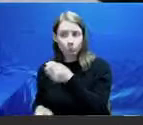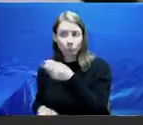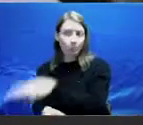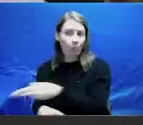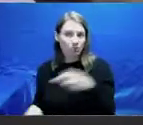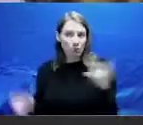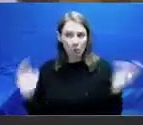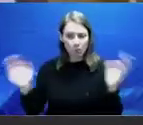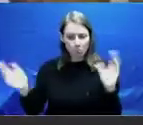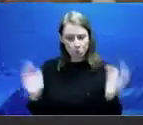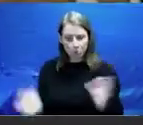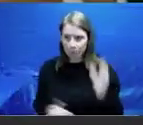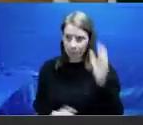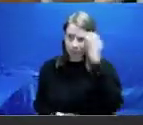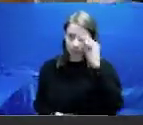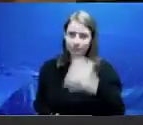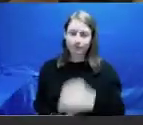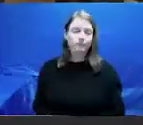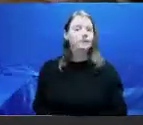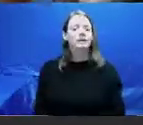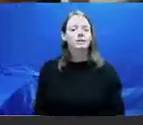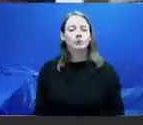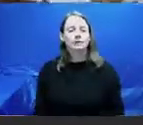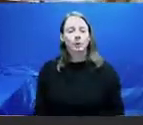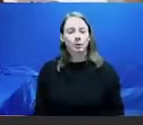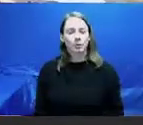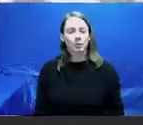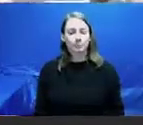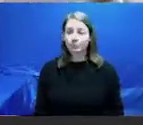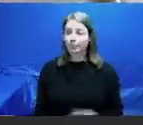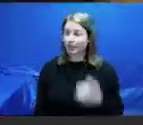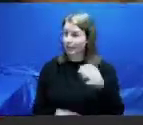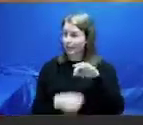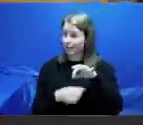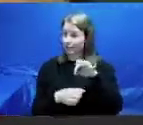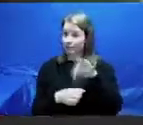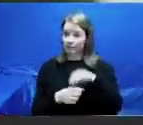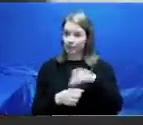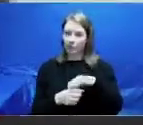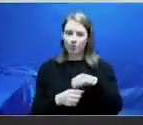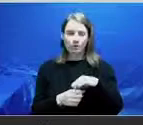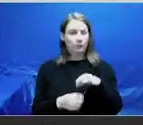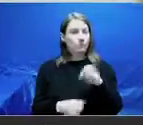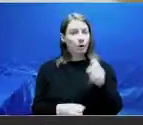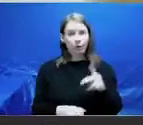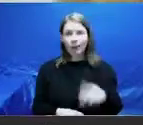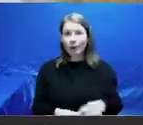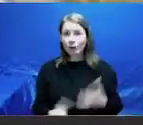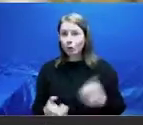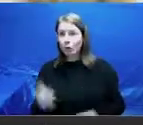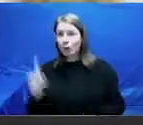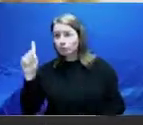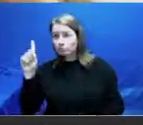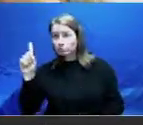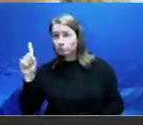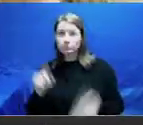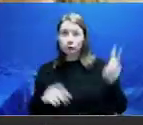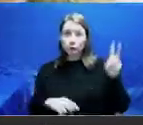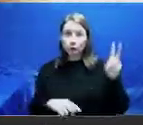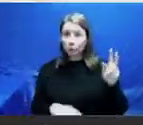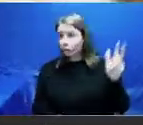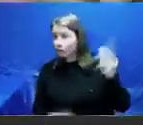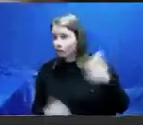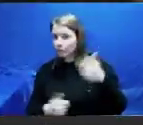time they vote, and that's when they call on the kids to justify their opinion, why they wanted to keep it, why they wanted to junk it. Marquino, why do you want to keep